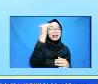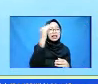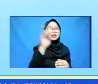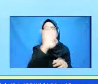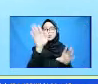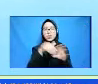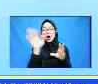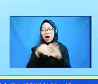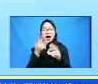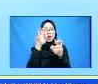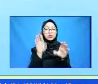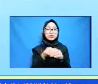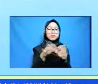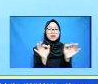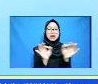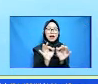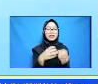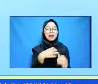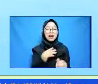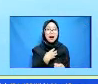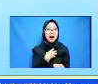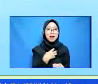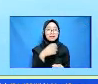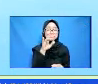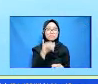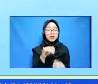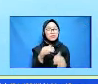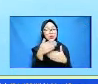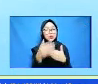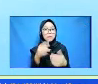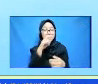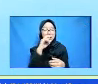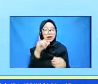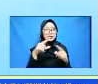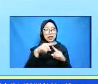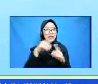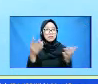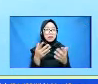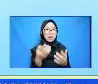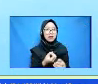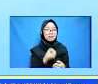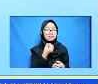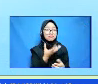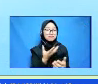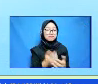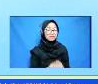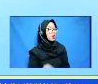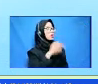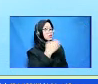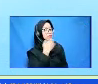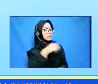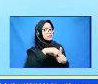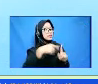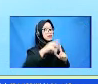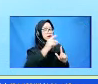Pak GT, what would be your recommendation? Yeah, thank you, Karen. So from CSO perspective, at least there